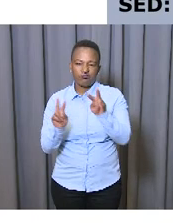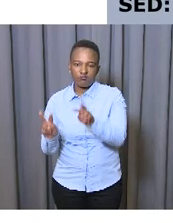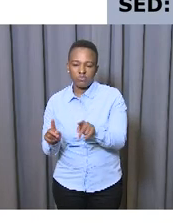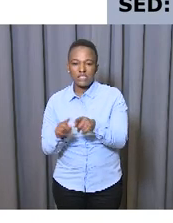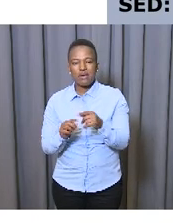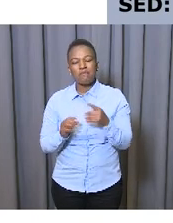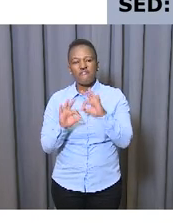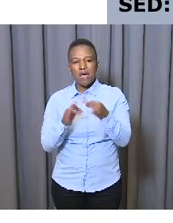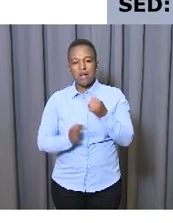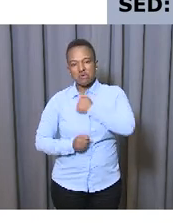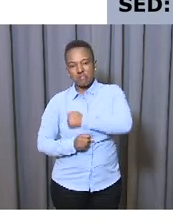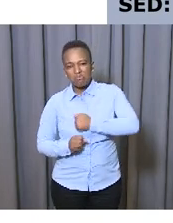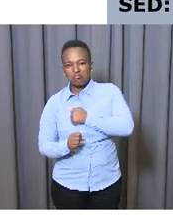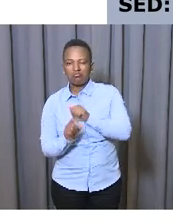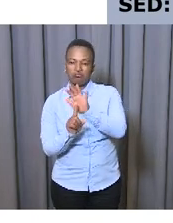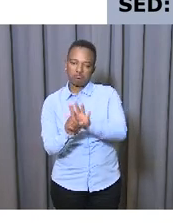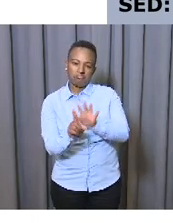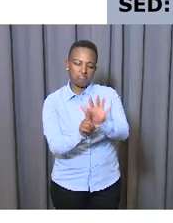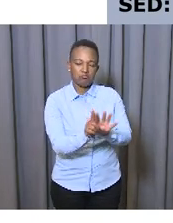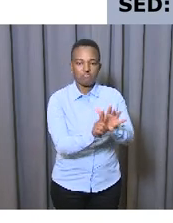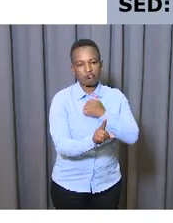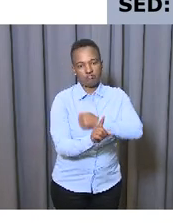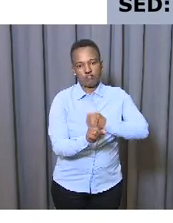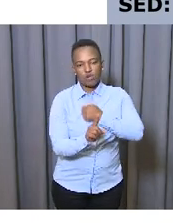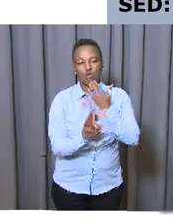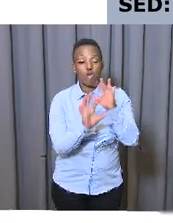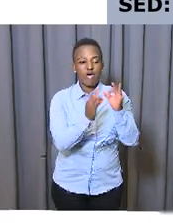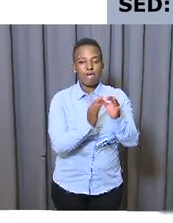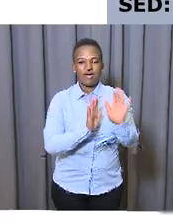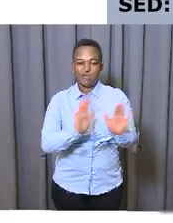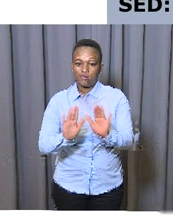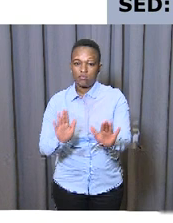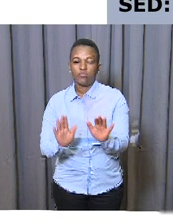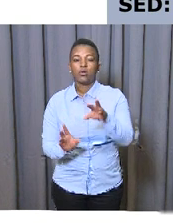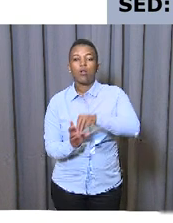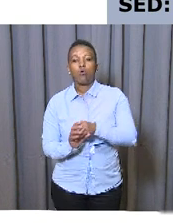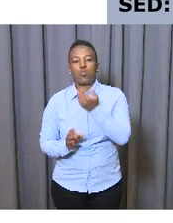be comforted. We convey our condolences to their families. This include